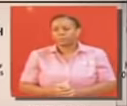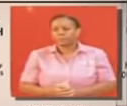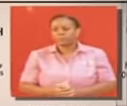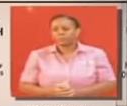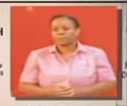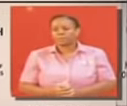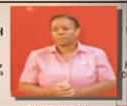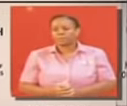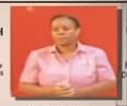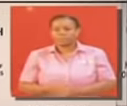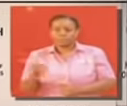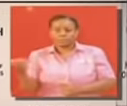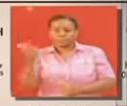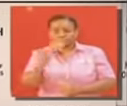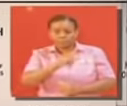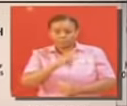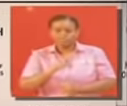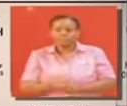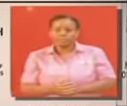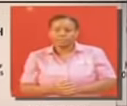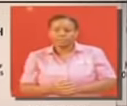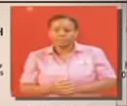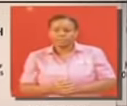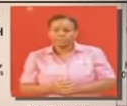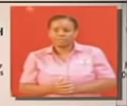for your questions, please.